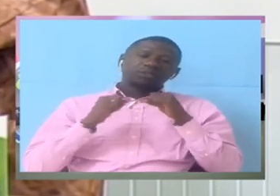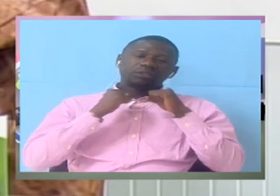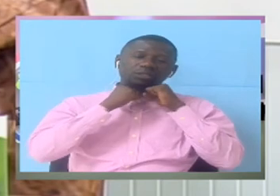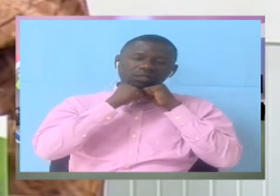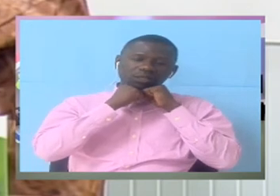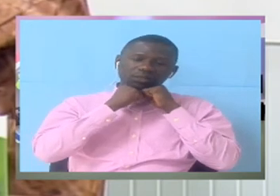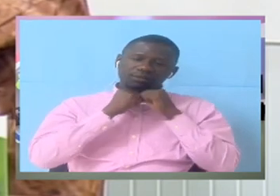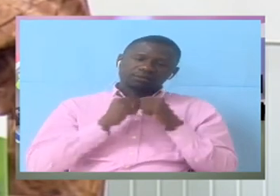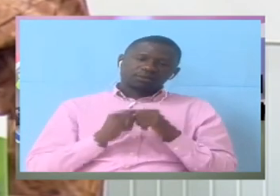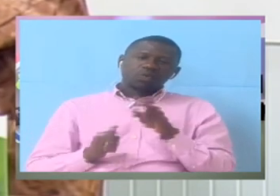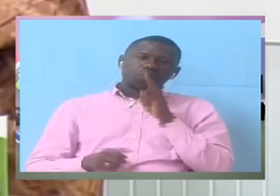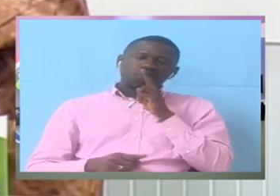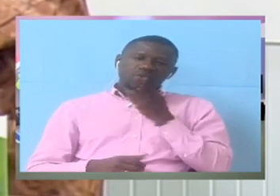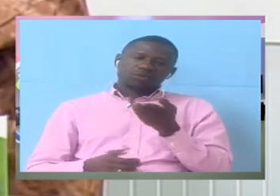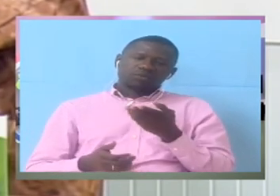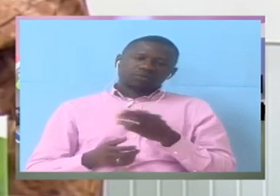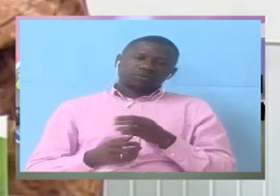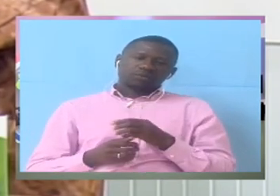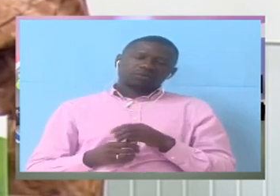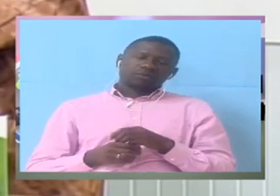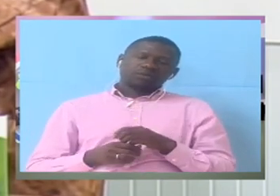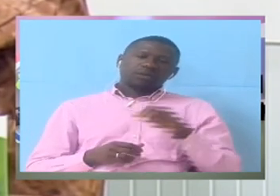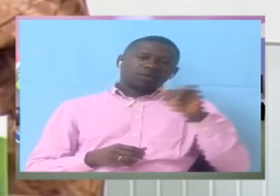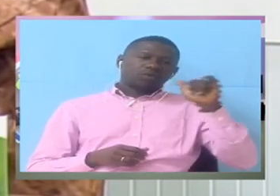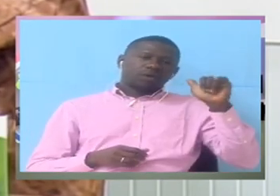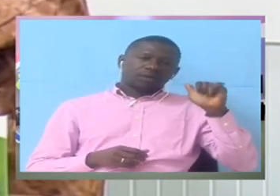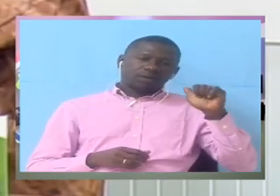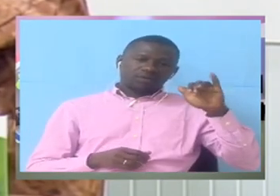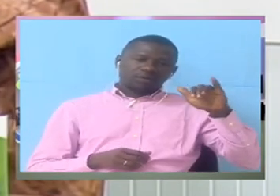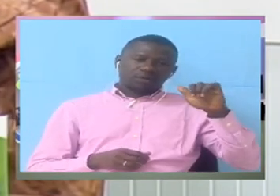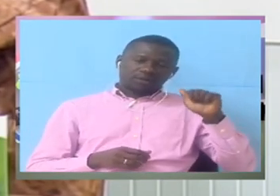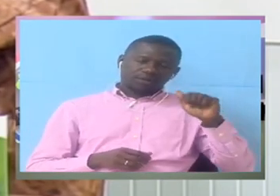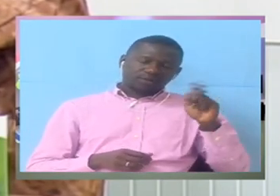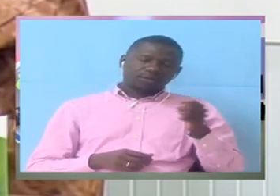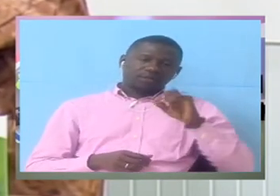Yaya Jaju. Sefla.